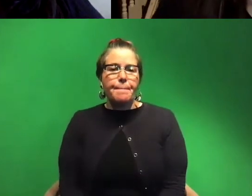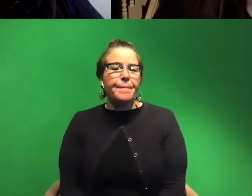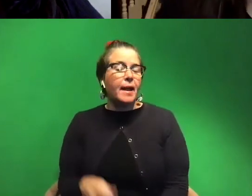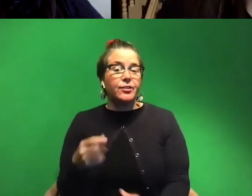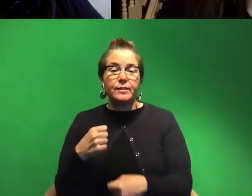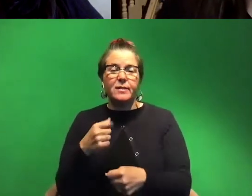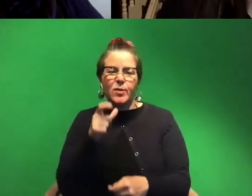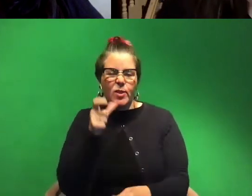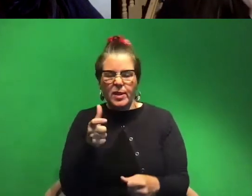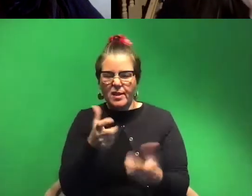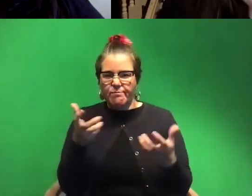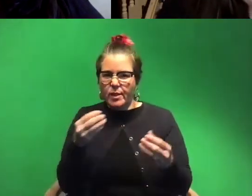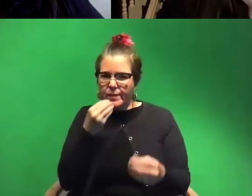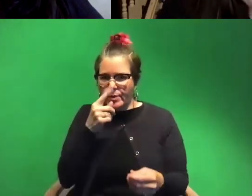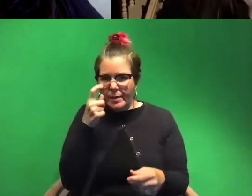need as much food, basically.